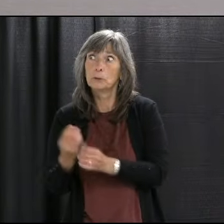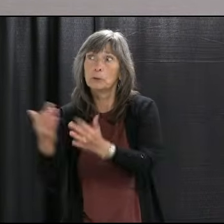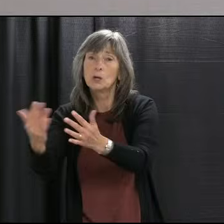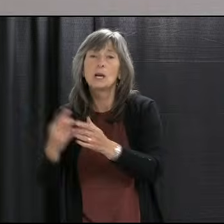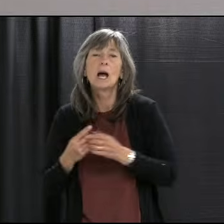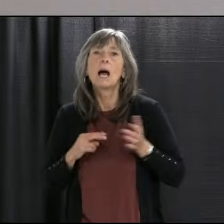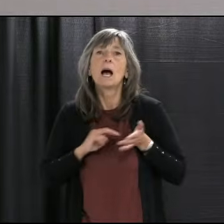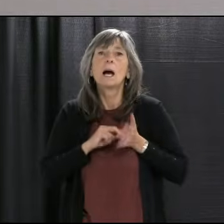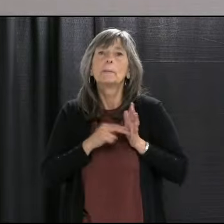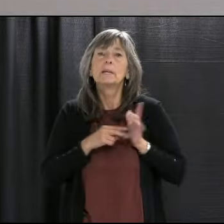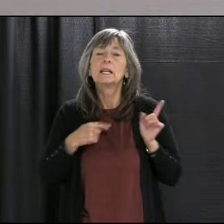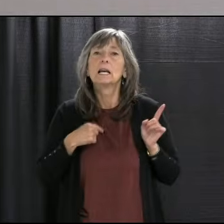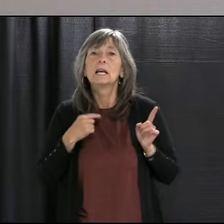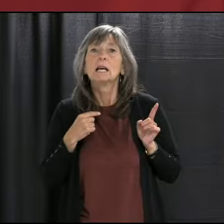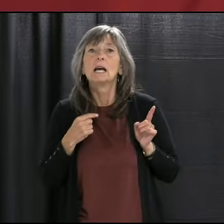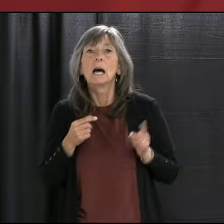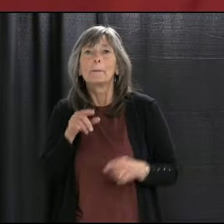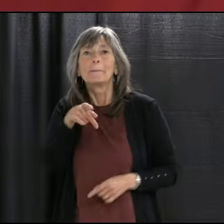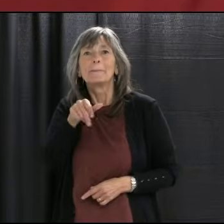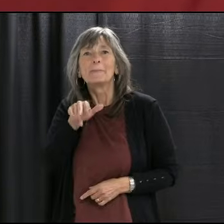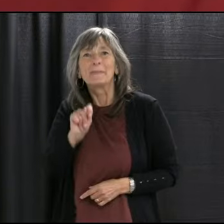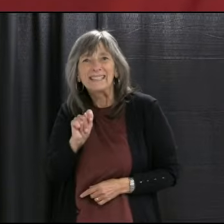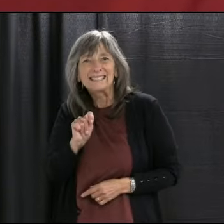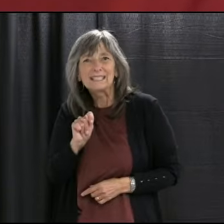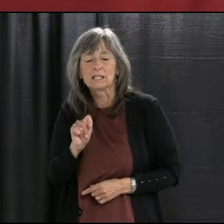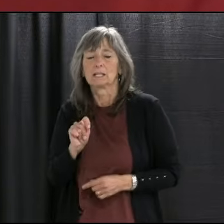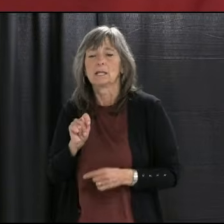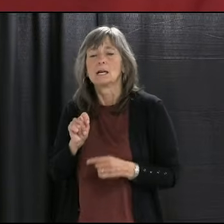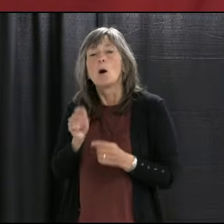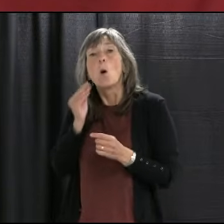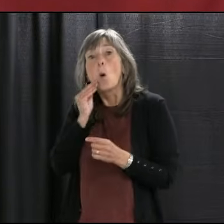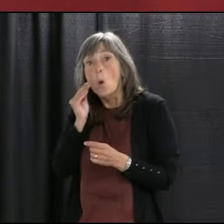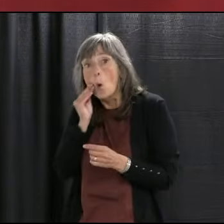a fire that was set in a pit and left unattended, was the